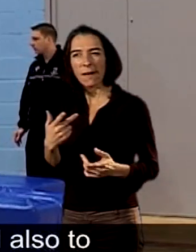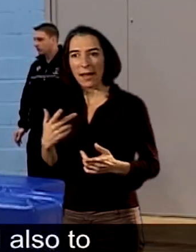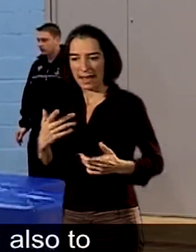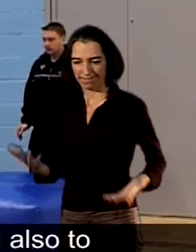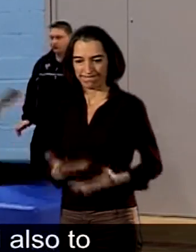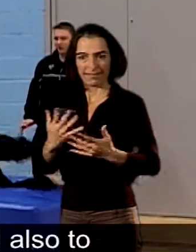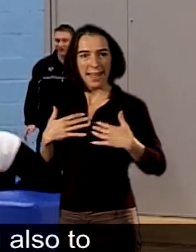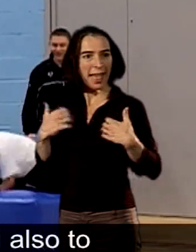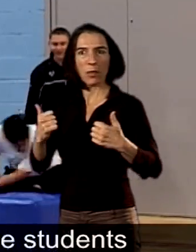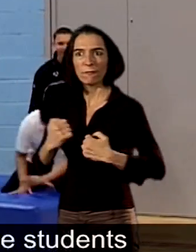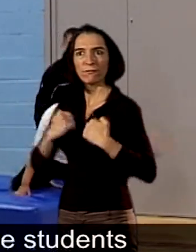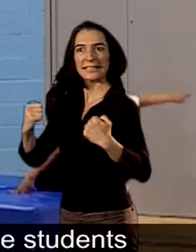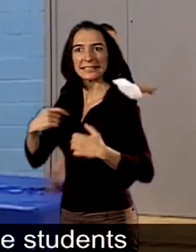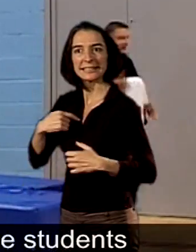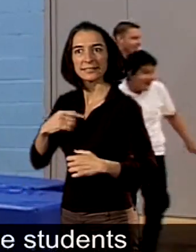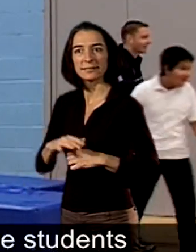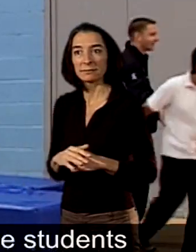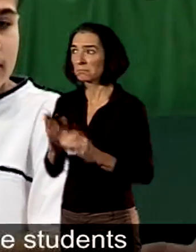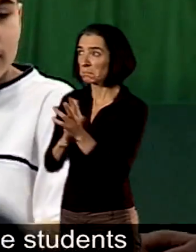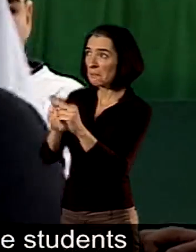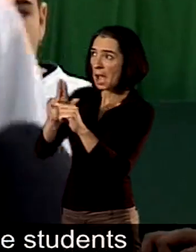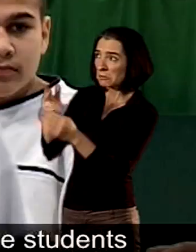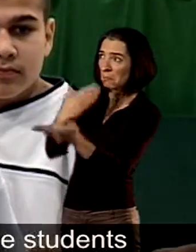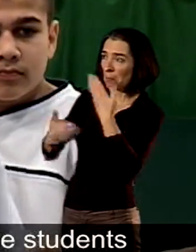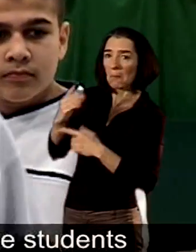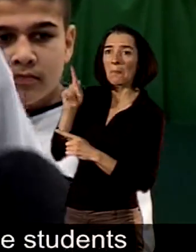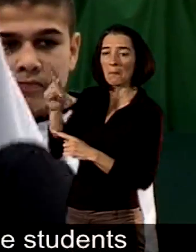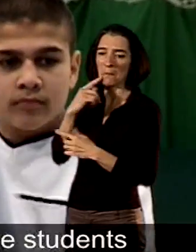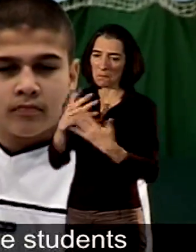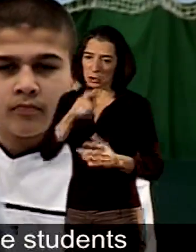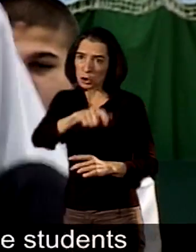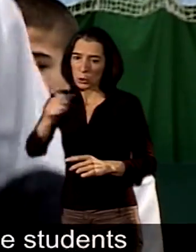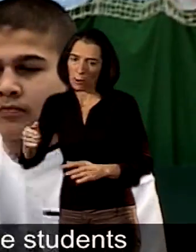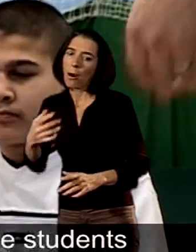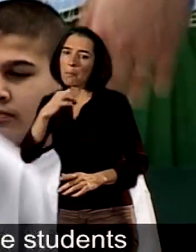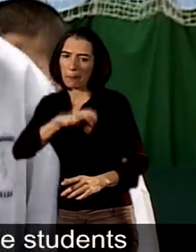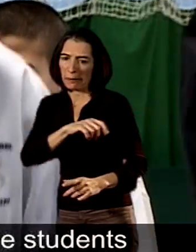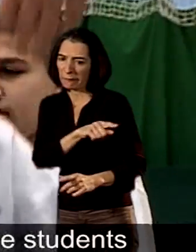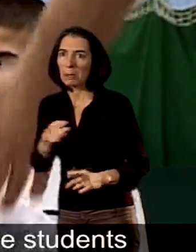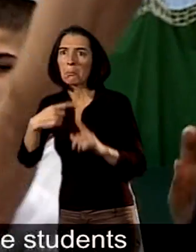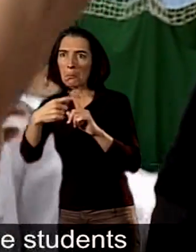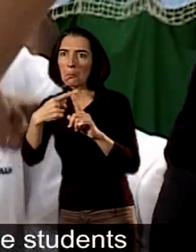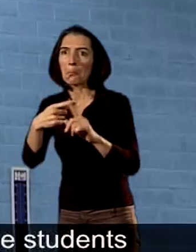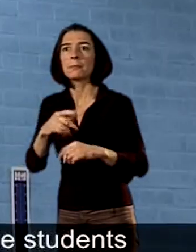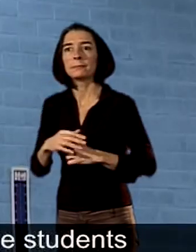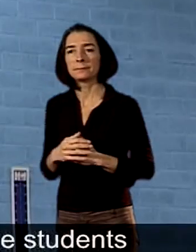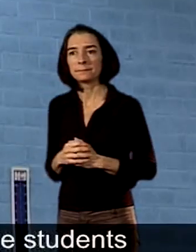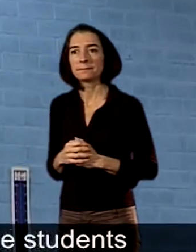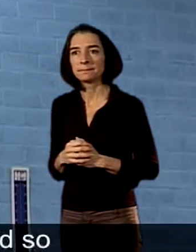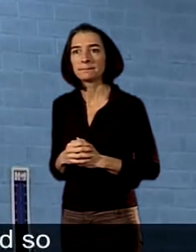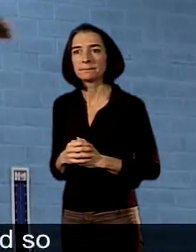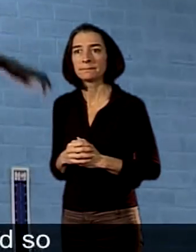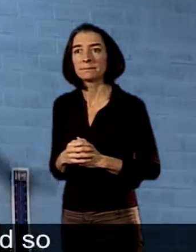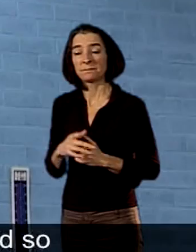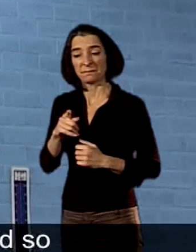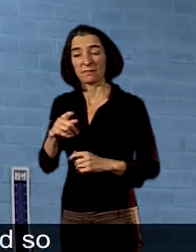to promote health and fitness. And parents have told us a lot of the students do benefit from it. Because they're